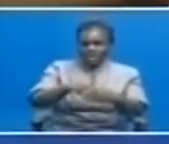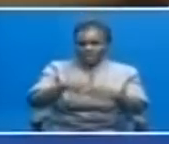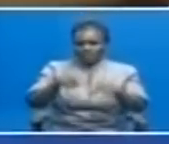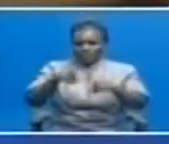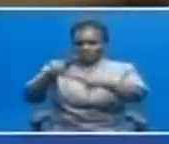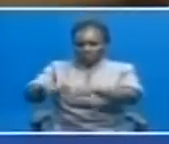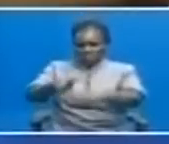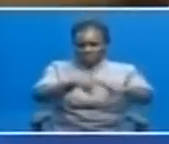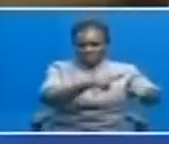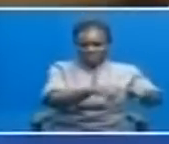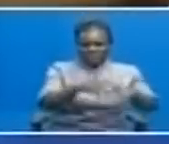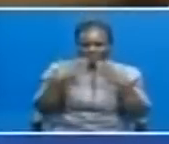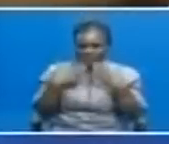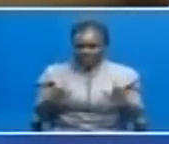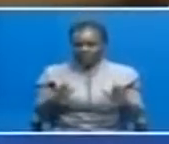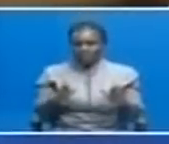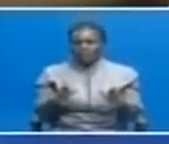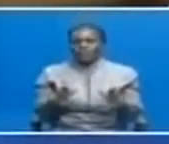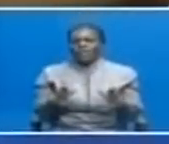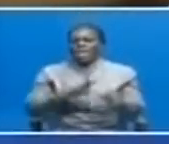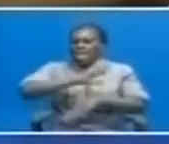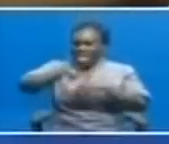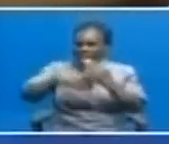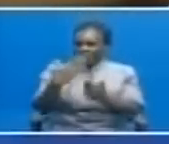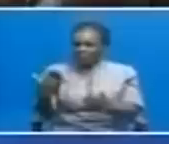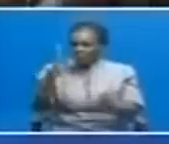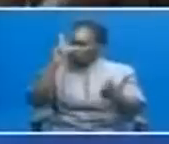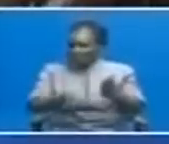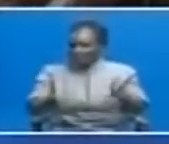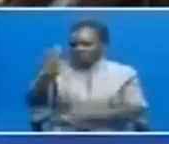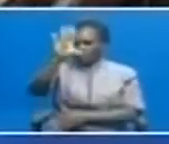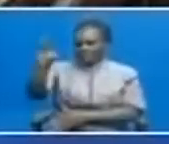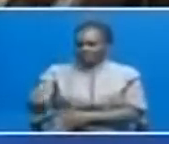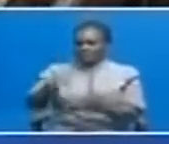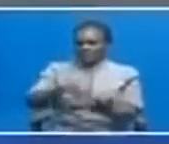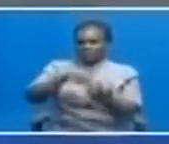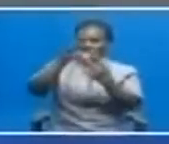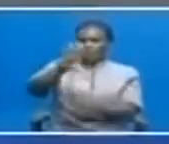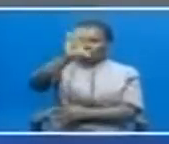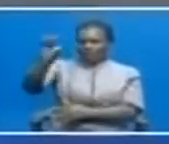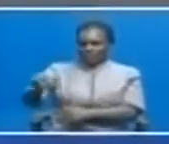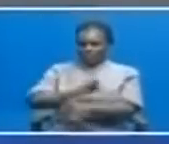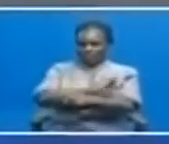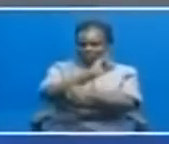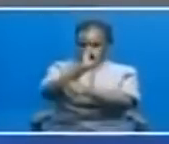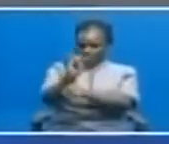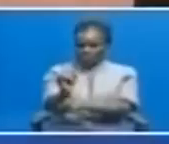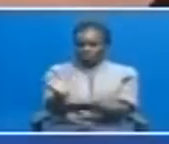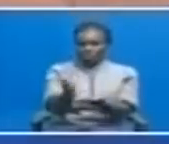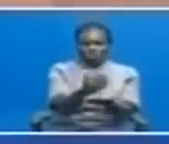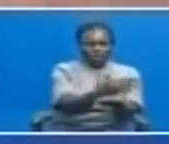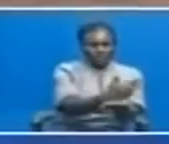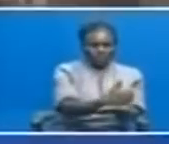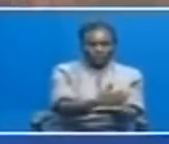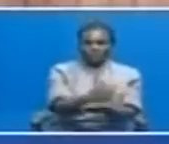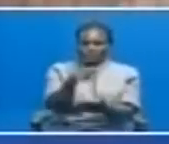furniture, the fittings, the cutlery, everything to be African. Unique African art, well studied, and with the collections,